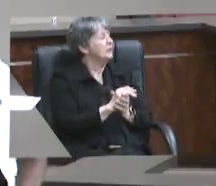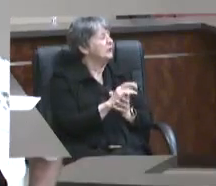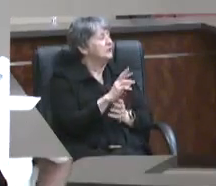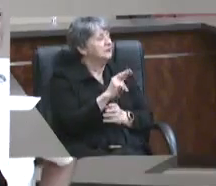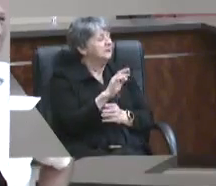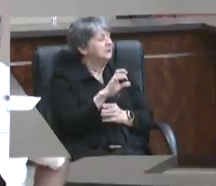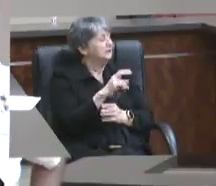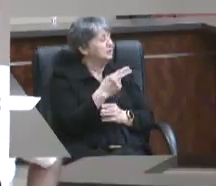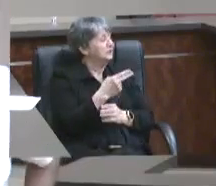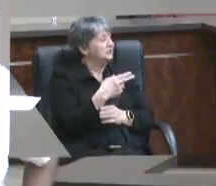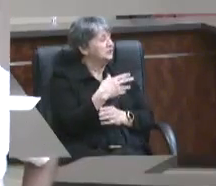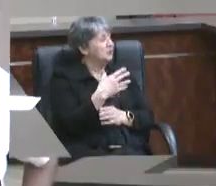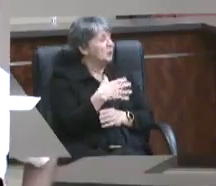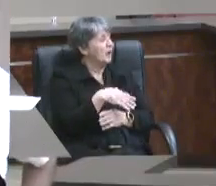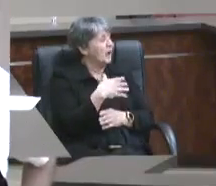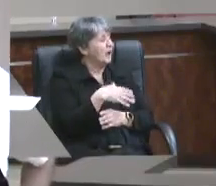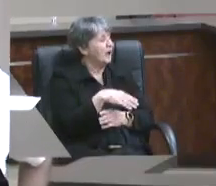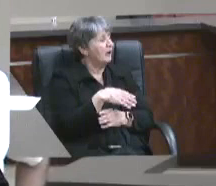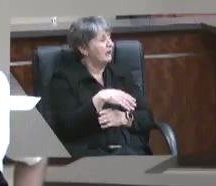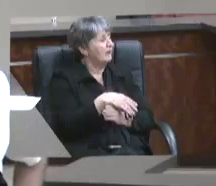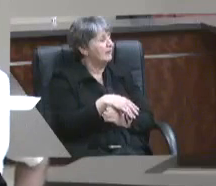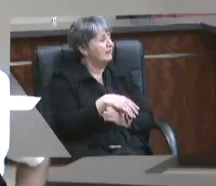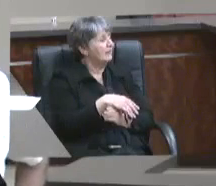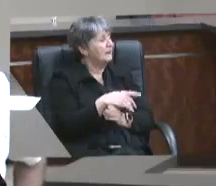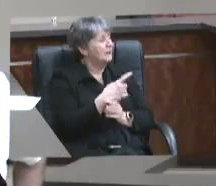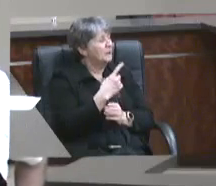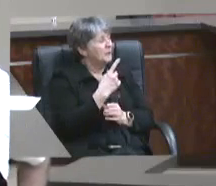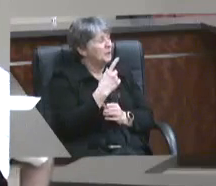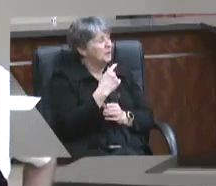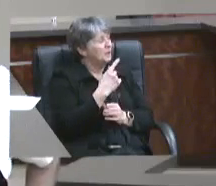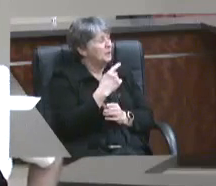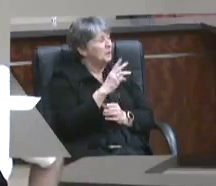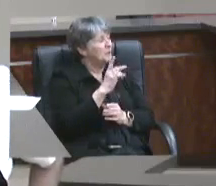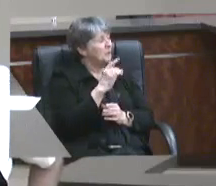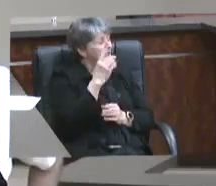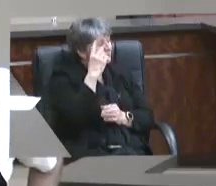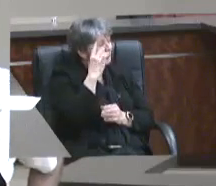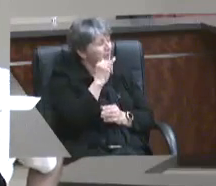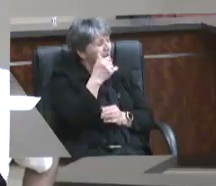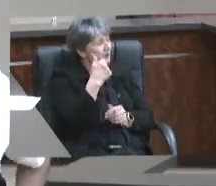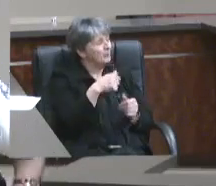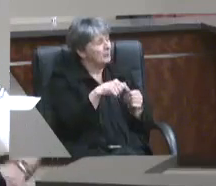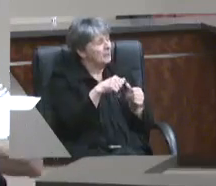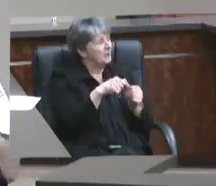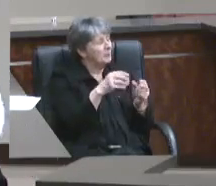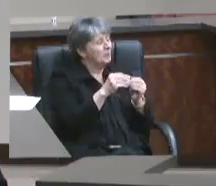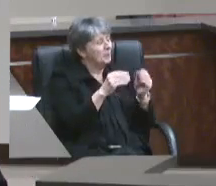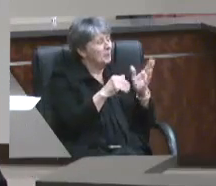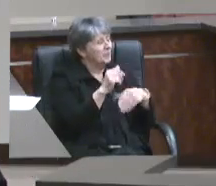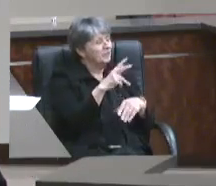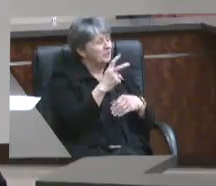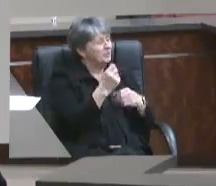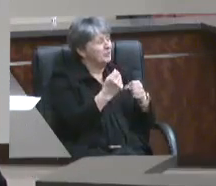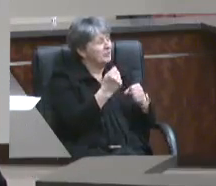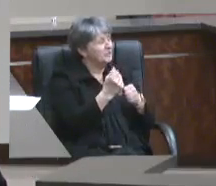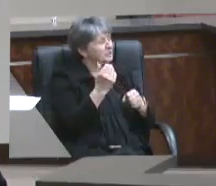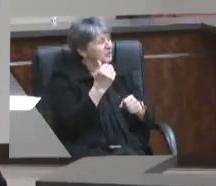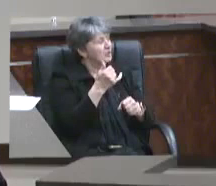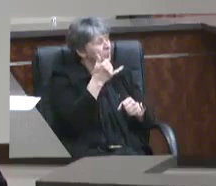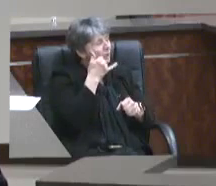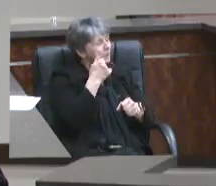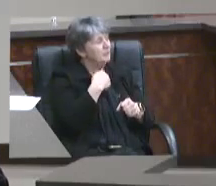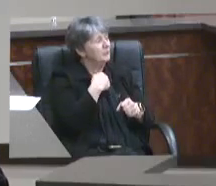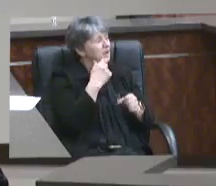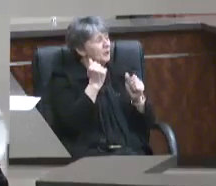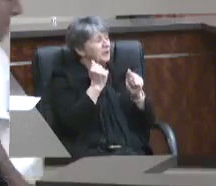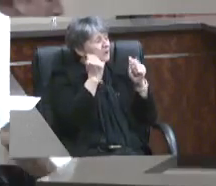Rich, wow. Who'd have thought? I remember over 30 years ago, you were calling me up, waking me up in the